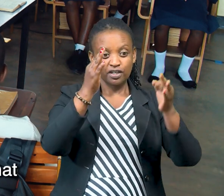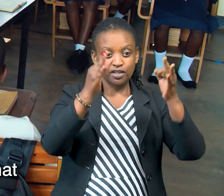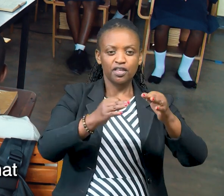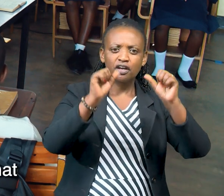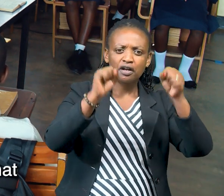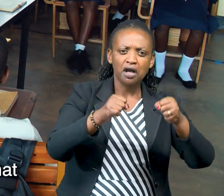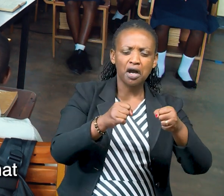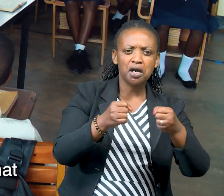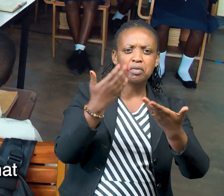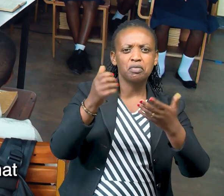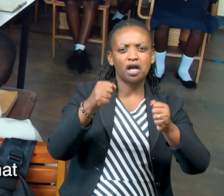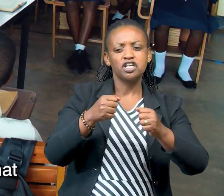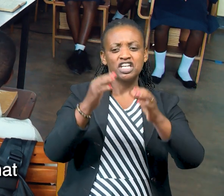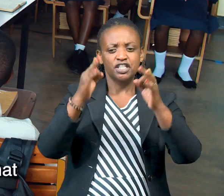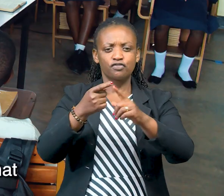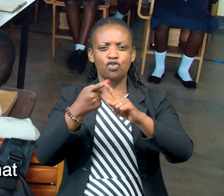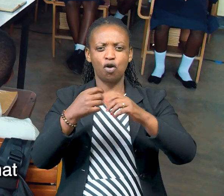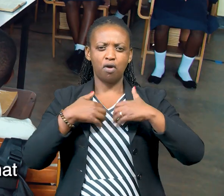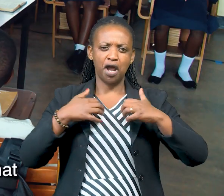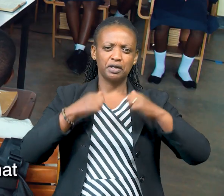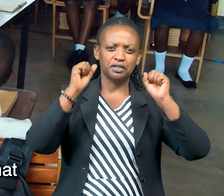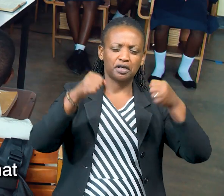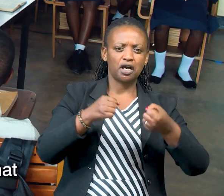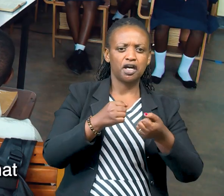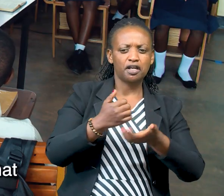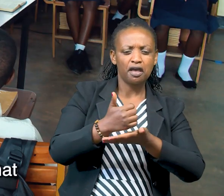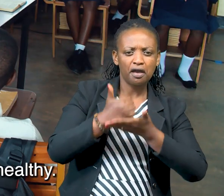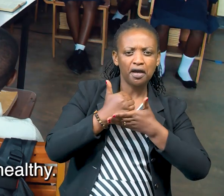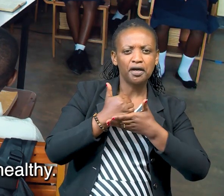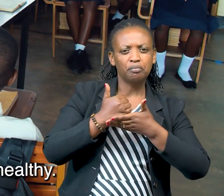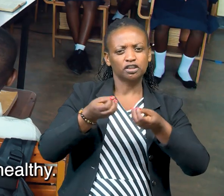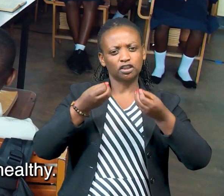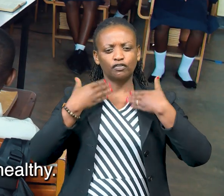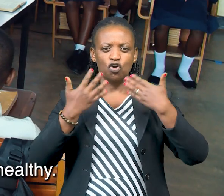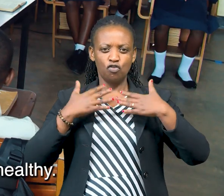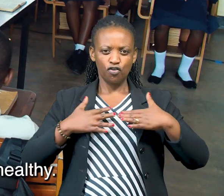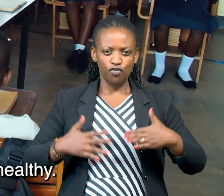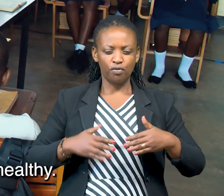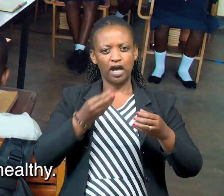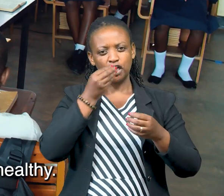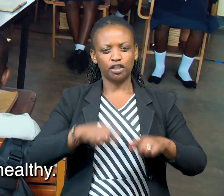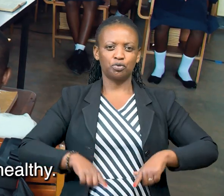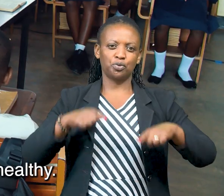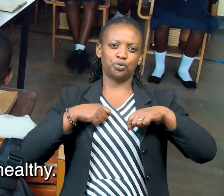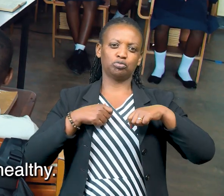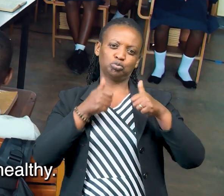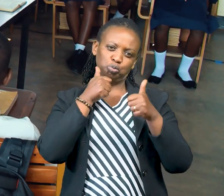things which are from animals. They're the things that make up the protein that we eat and